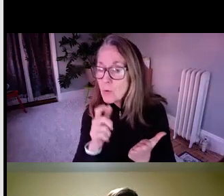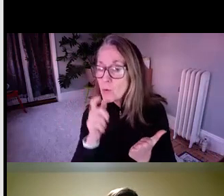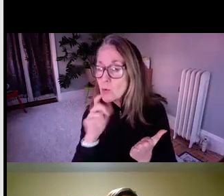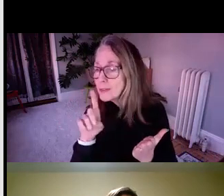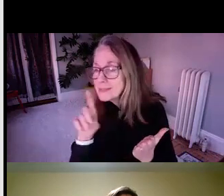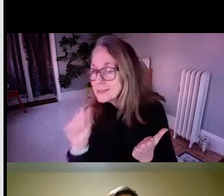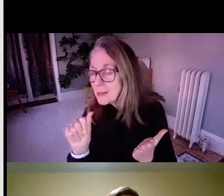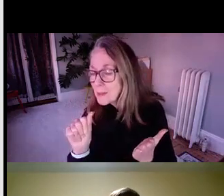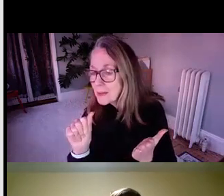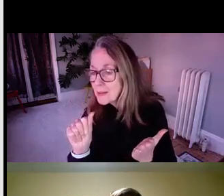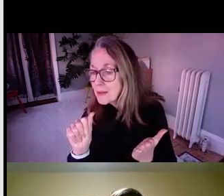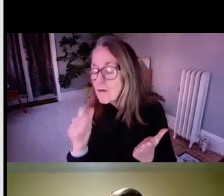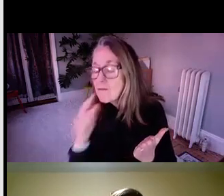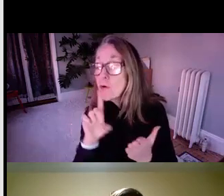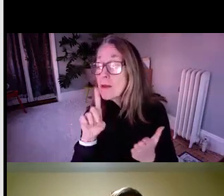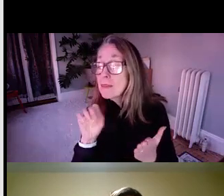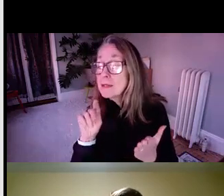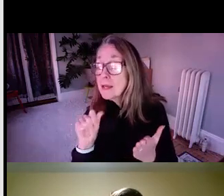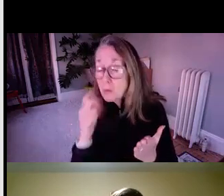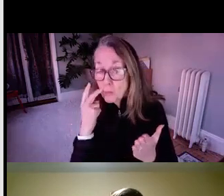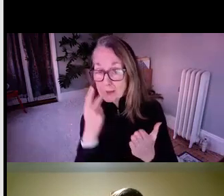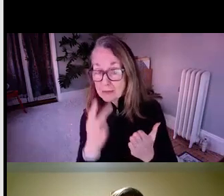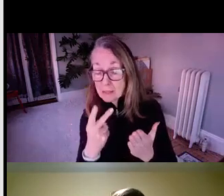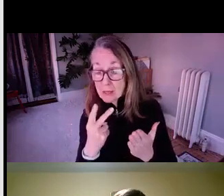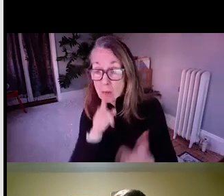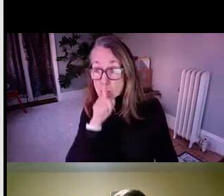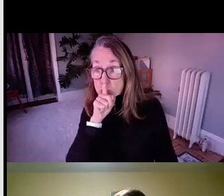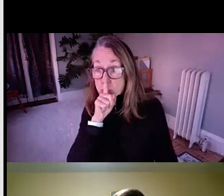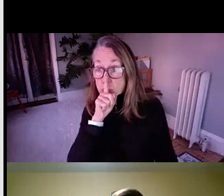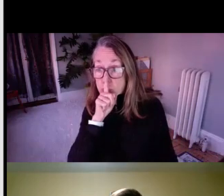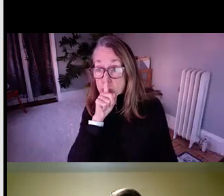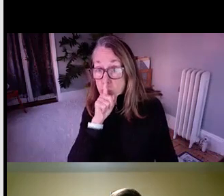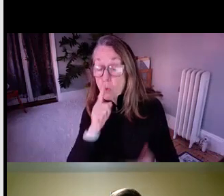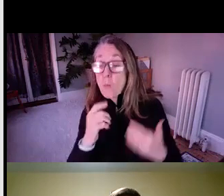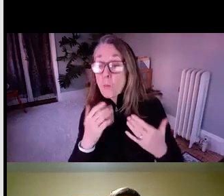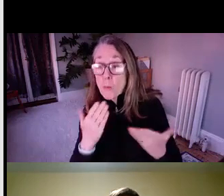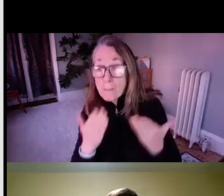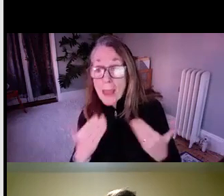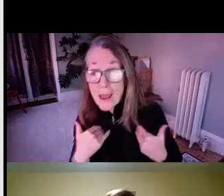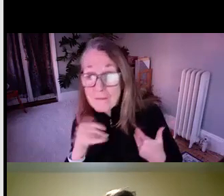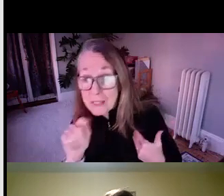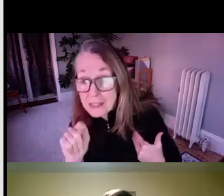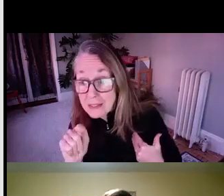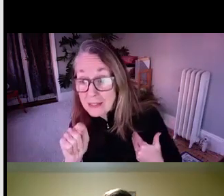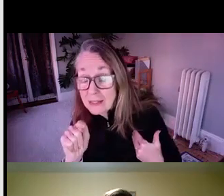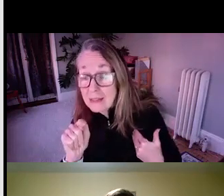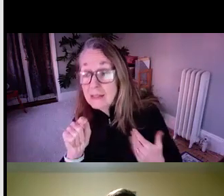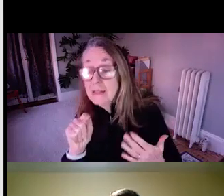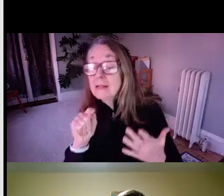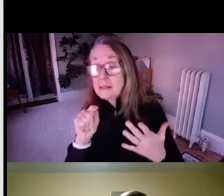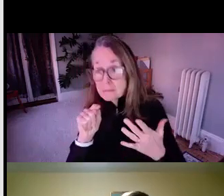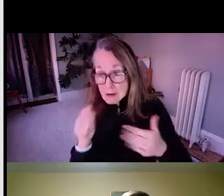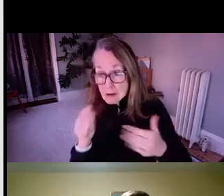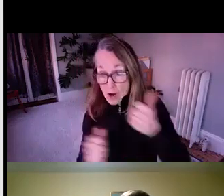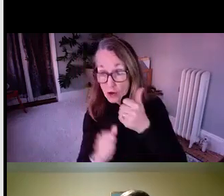disabled for the data that we are able to see, which is not to say that that doesn't exist within the Department of Health data, but the view